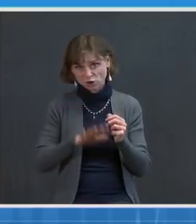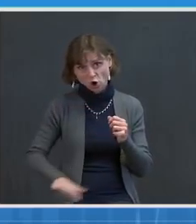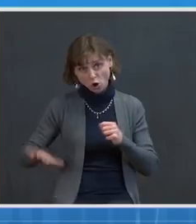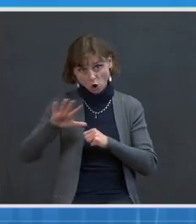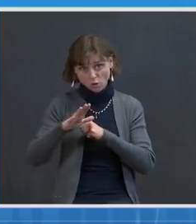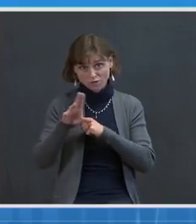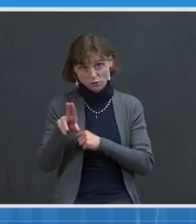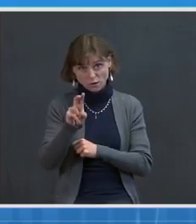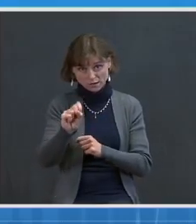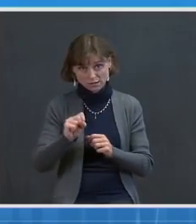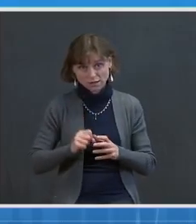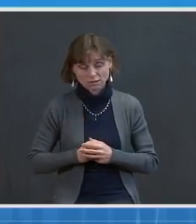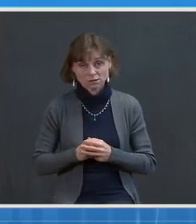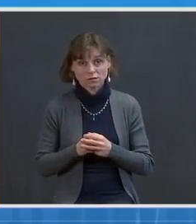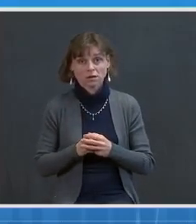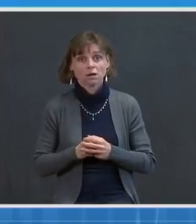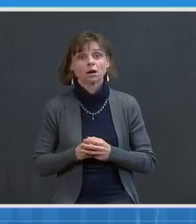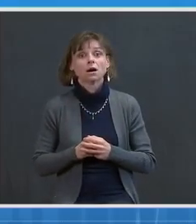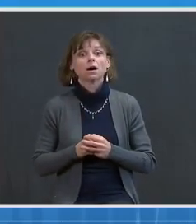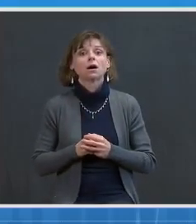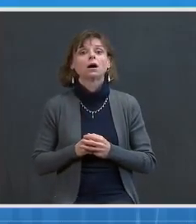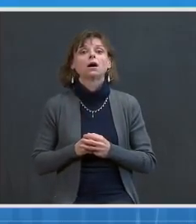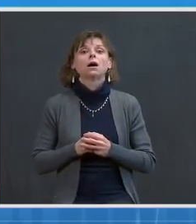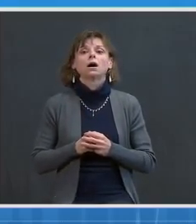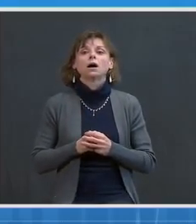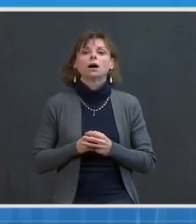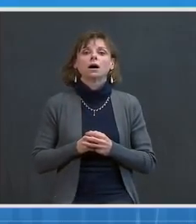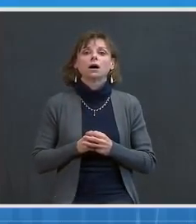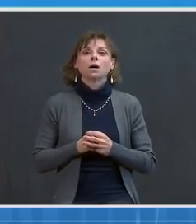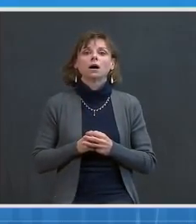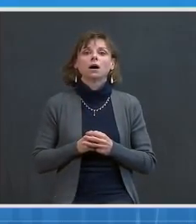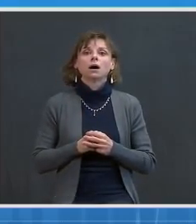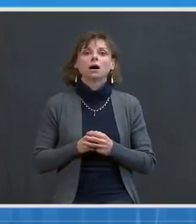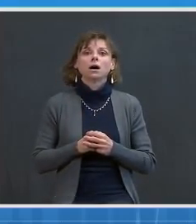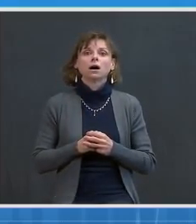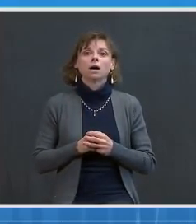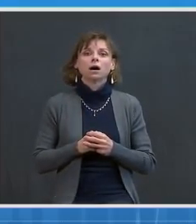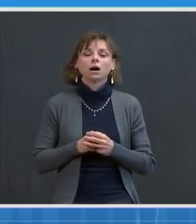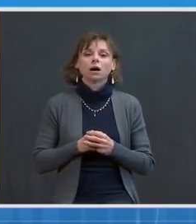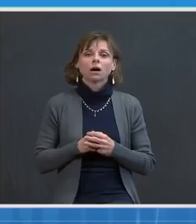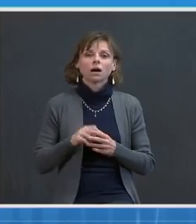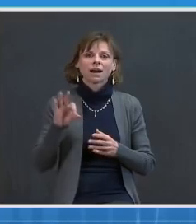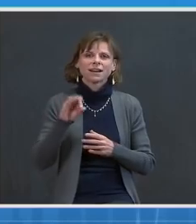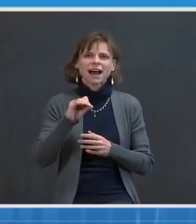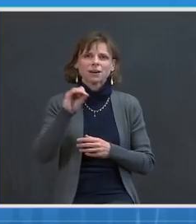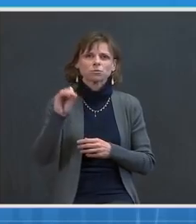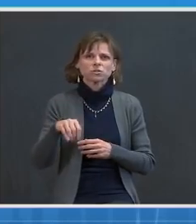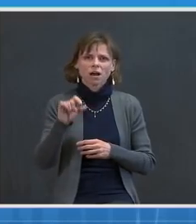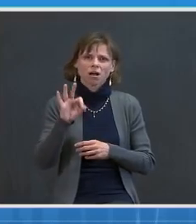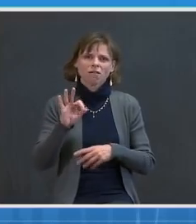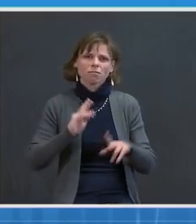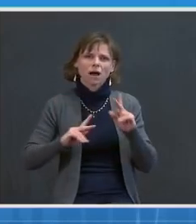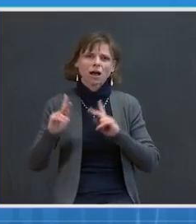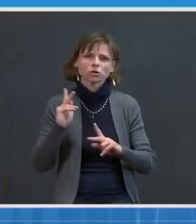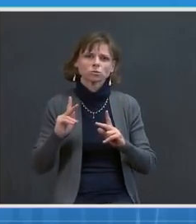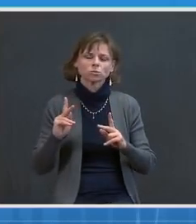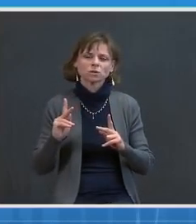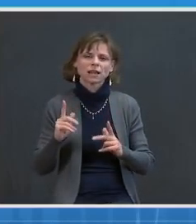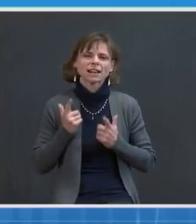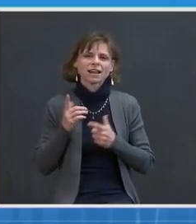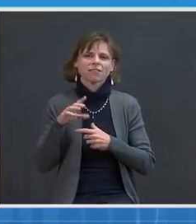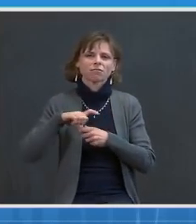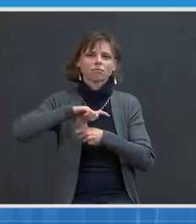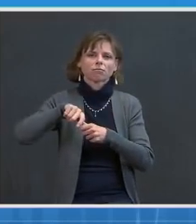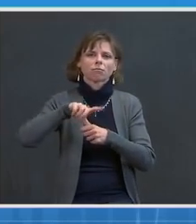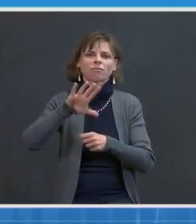country. We know that 90% of the population lives within 5 miles of a pharmacy. We are now rolling out to 250